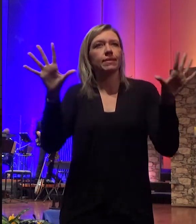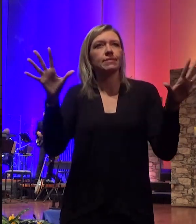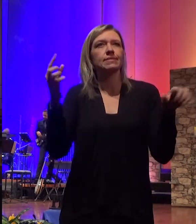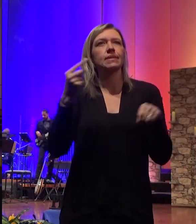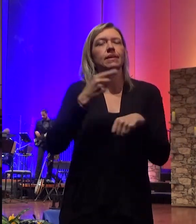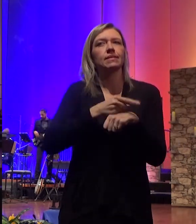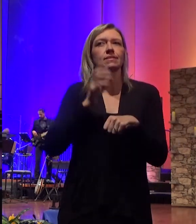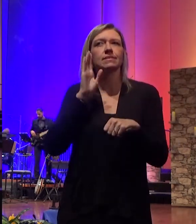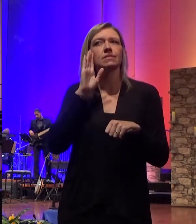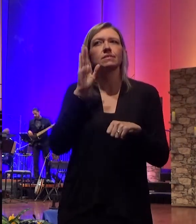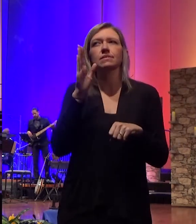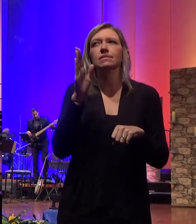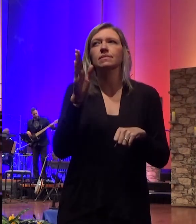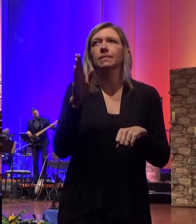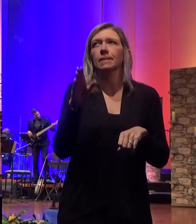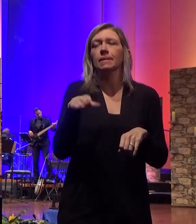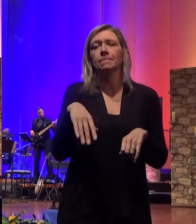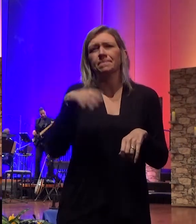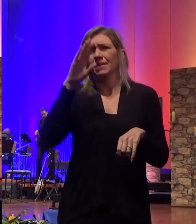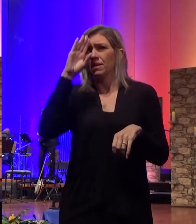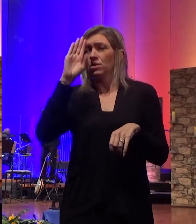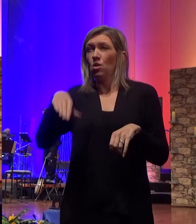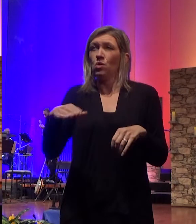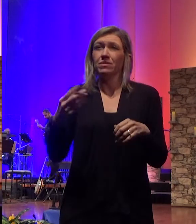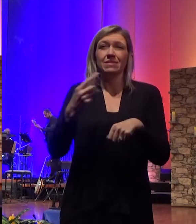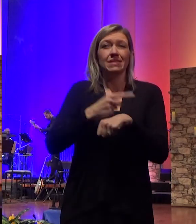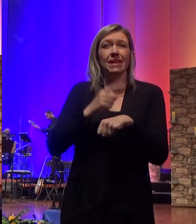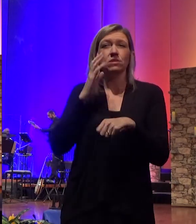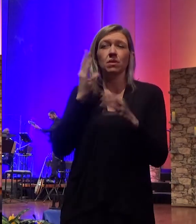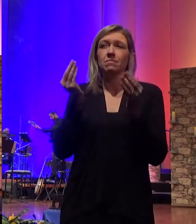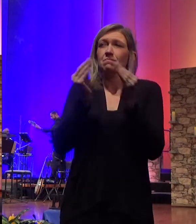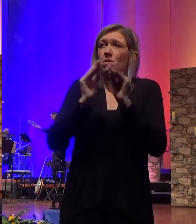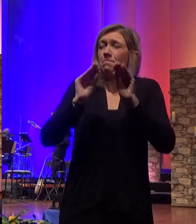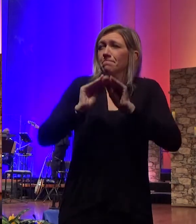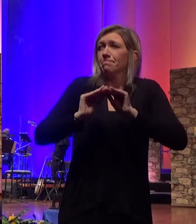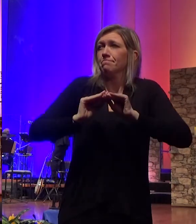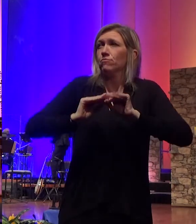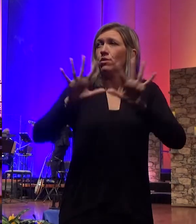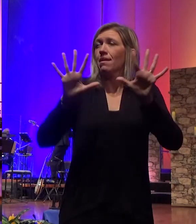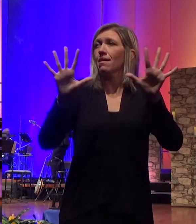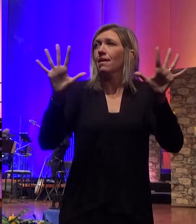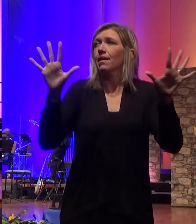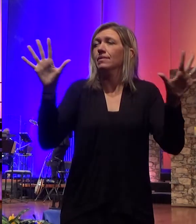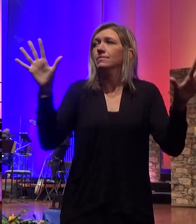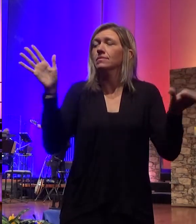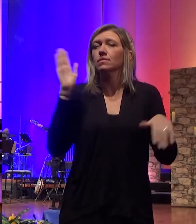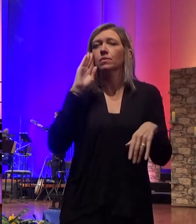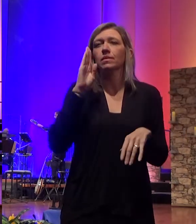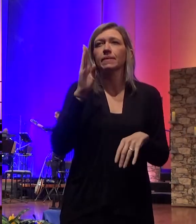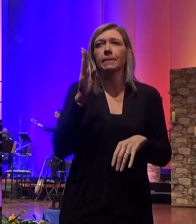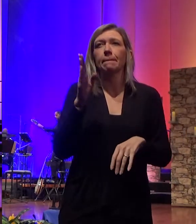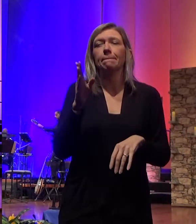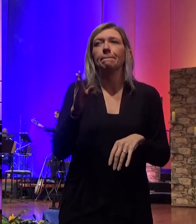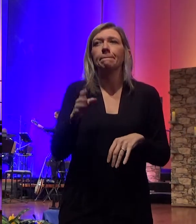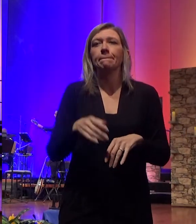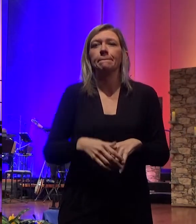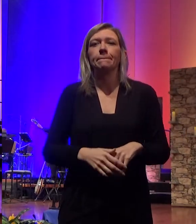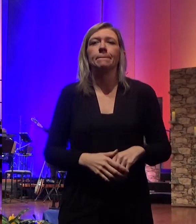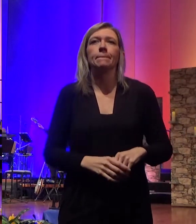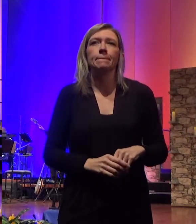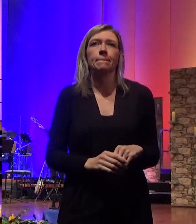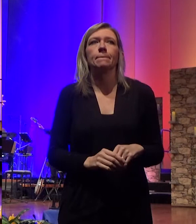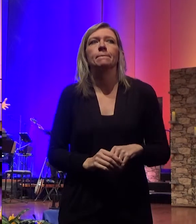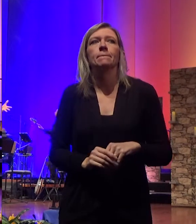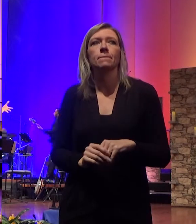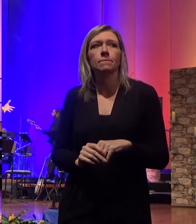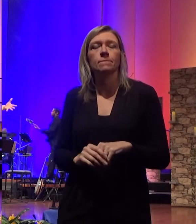brighter days. Oh, I know there's gonna be some brighter